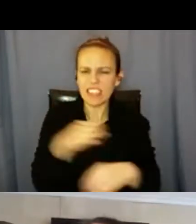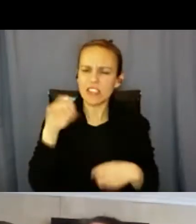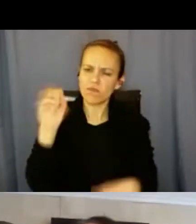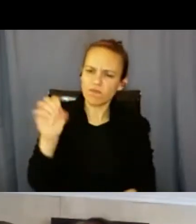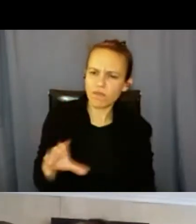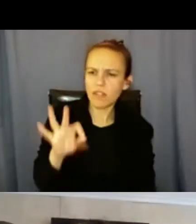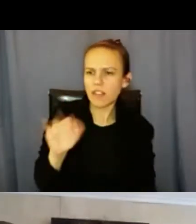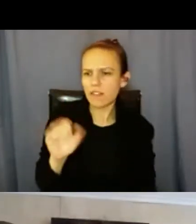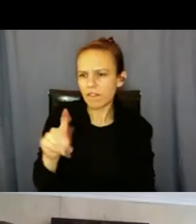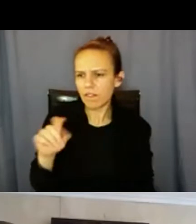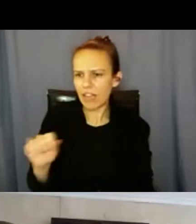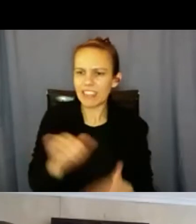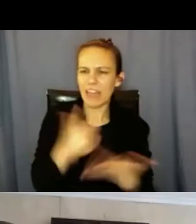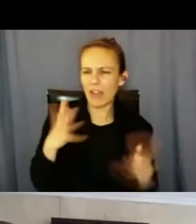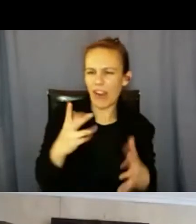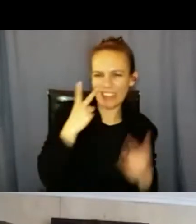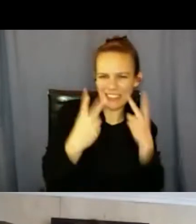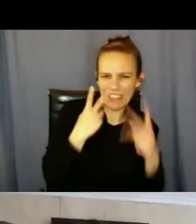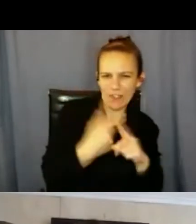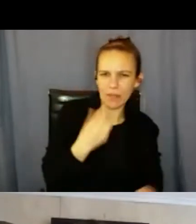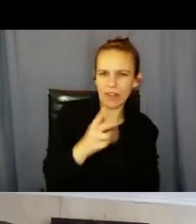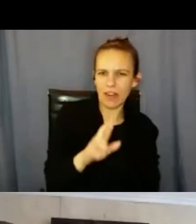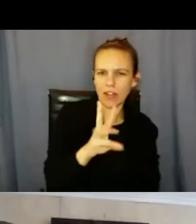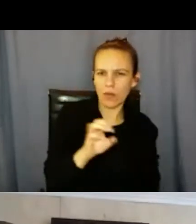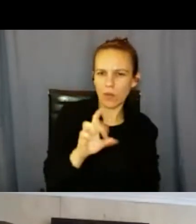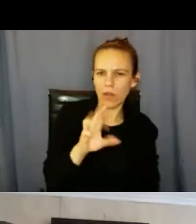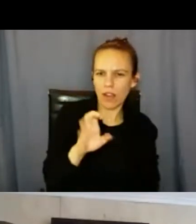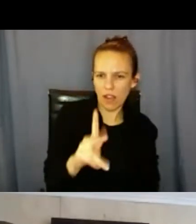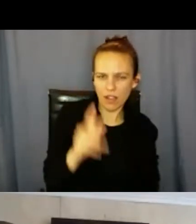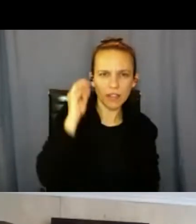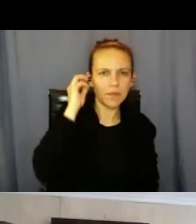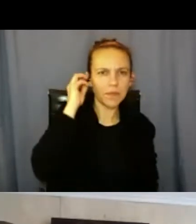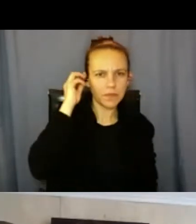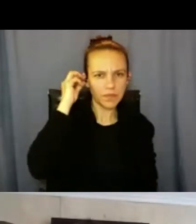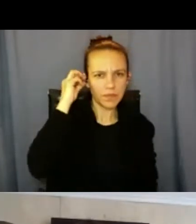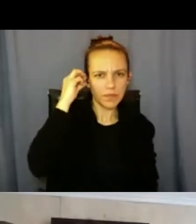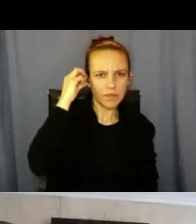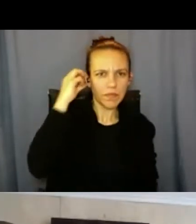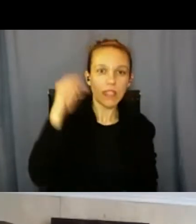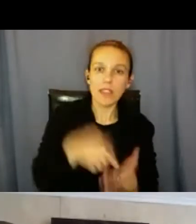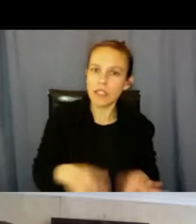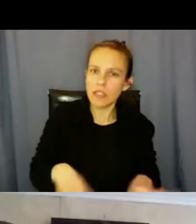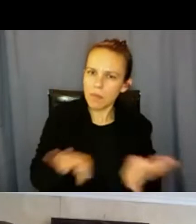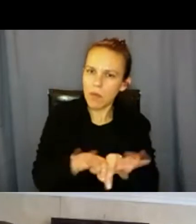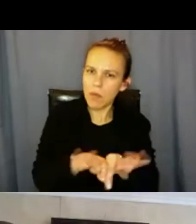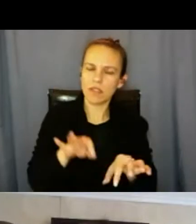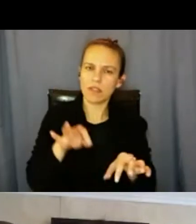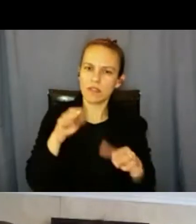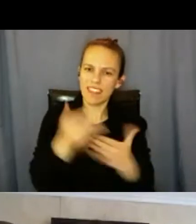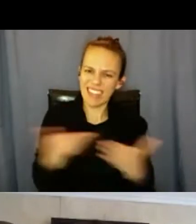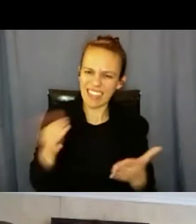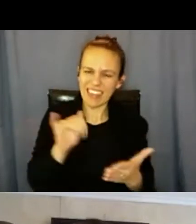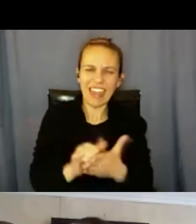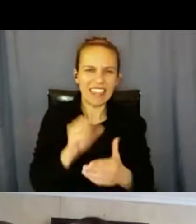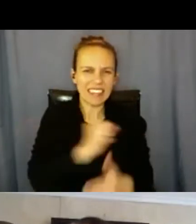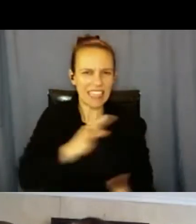from Dr. Woodcock. But this is a really important, tangible thing that staff is looking for. They want to know how